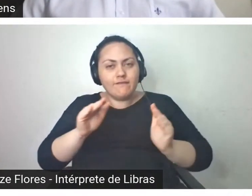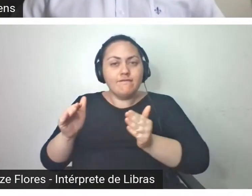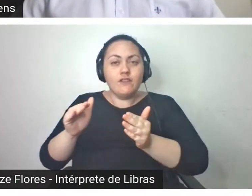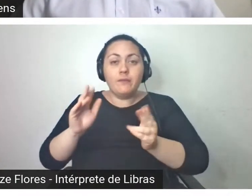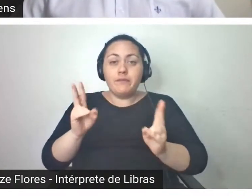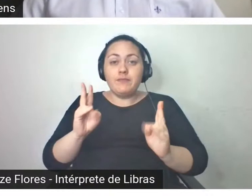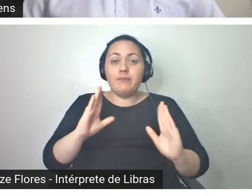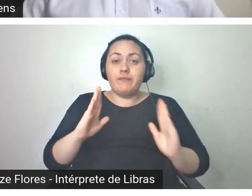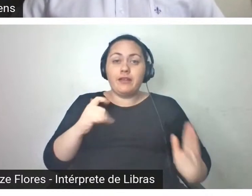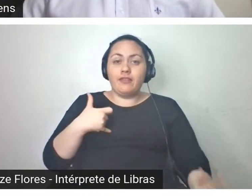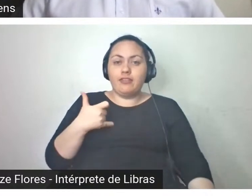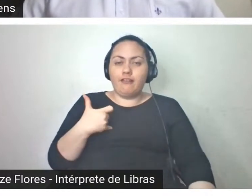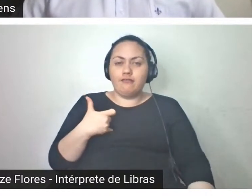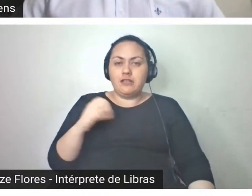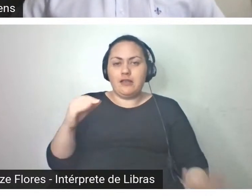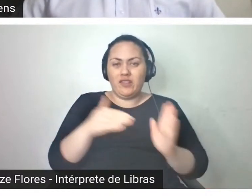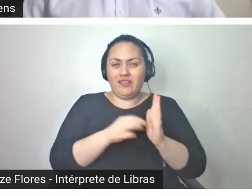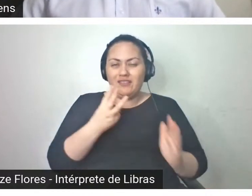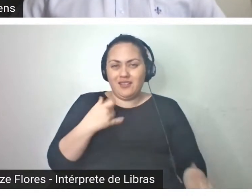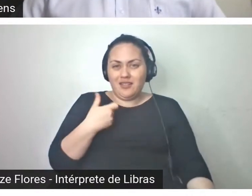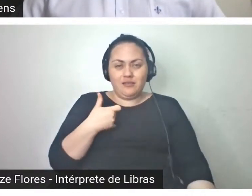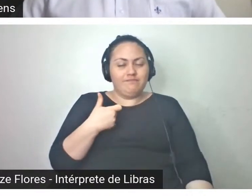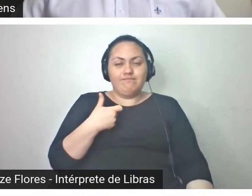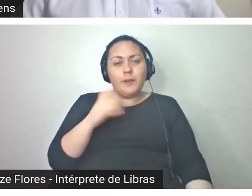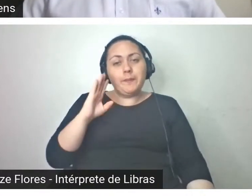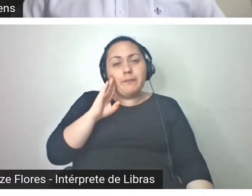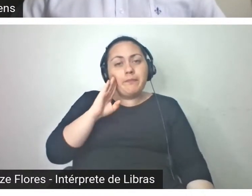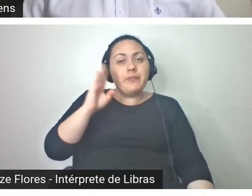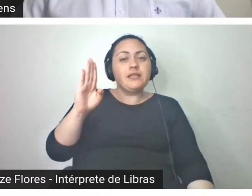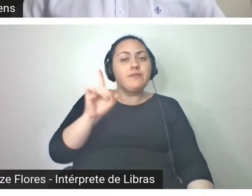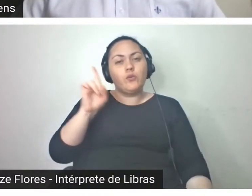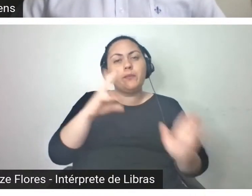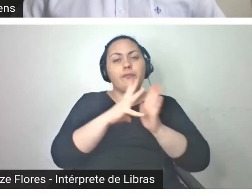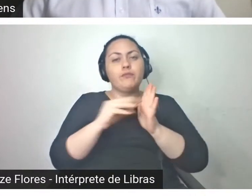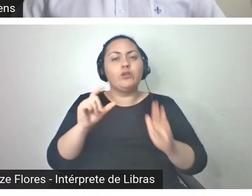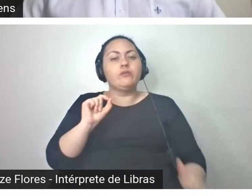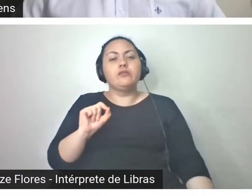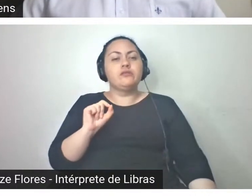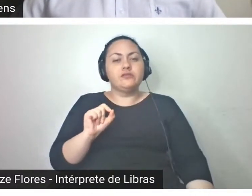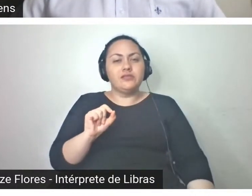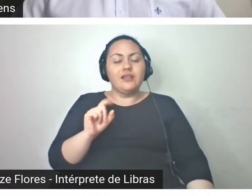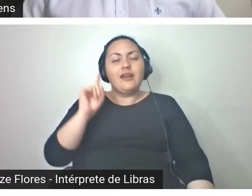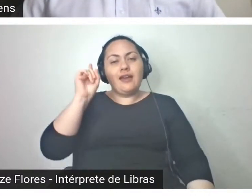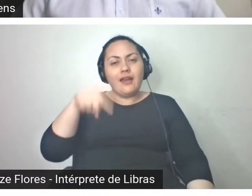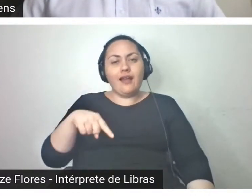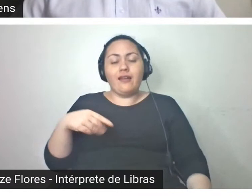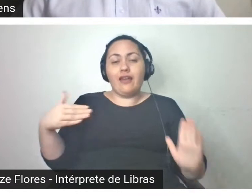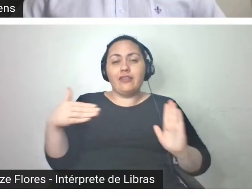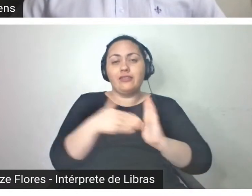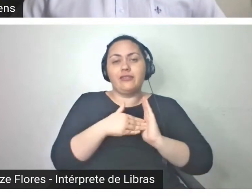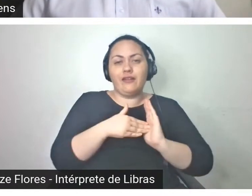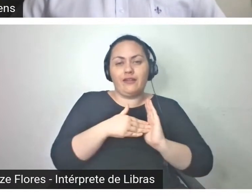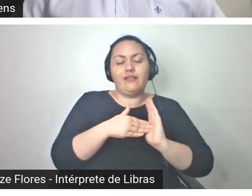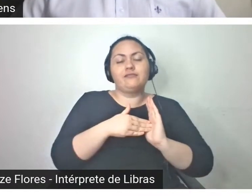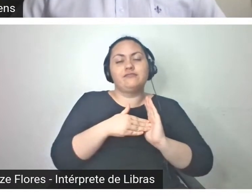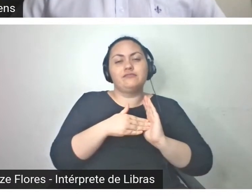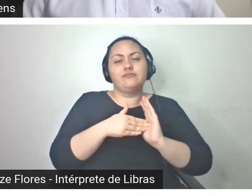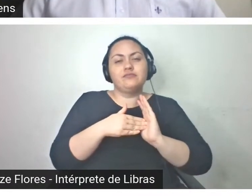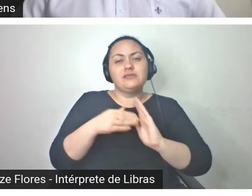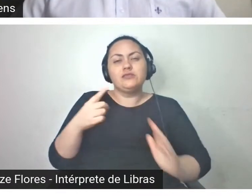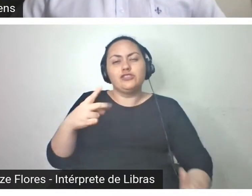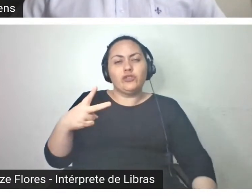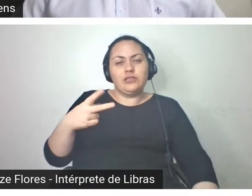faixa. Quer dizer, o modelo predominante é o chamado kindergarten até o 12º ano, que